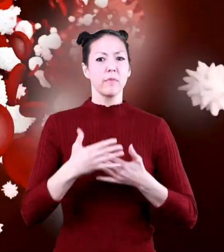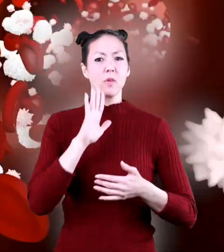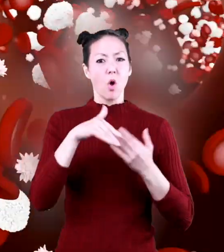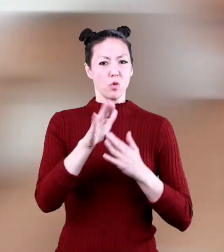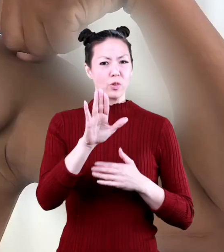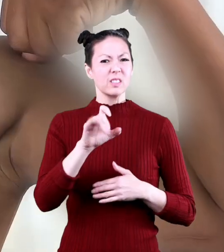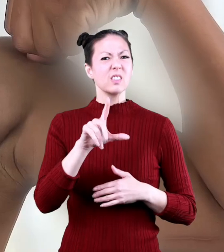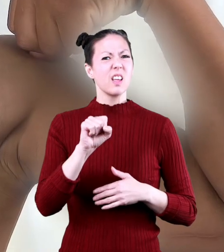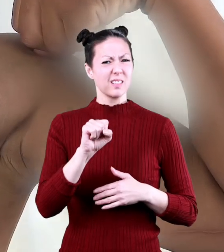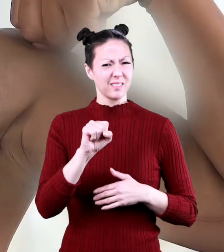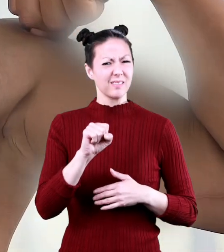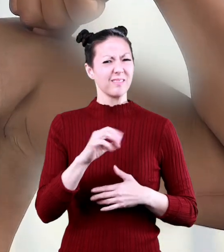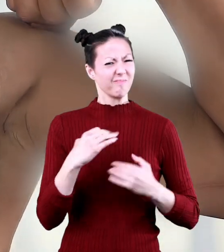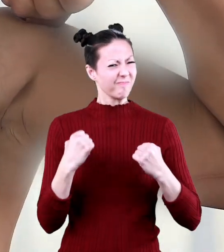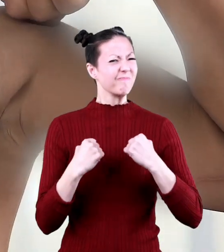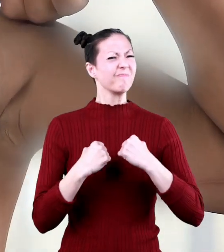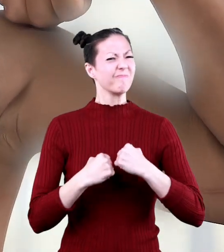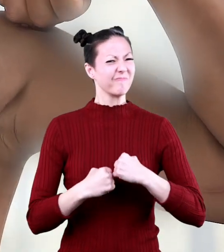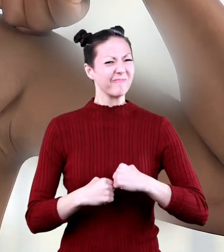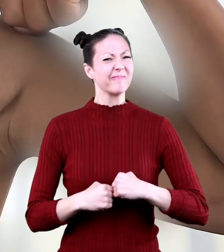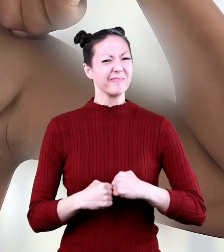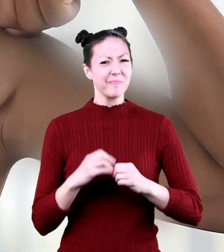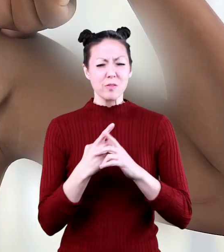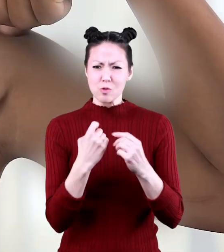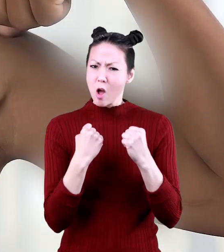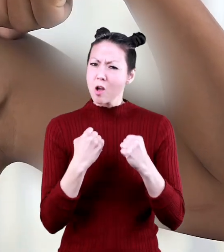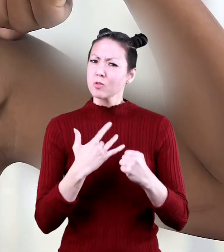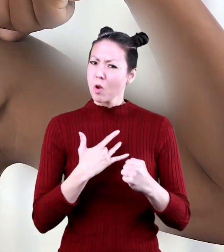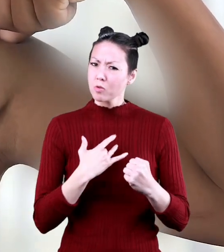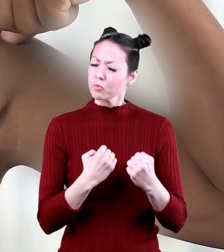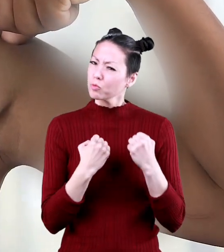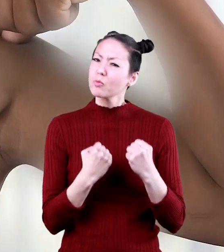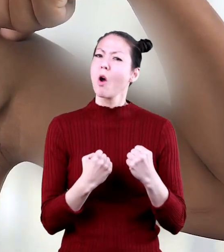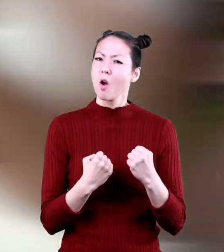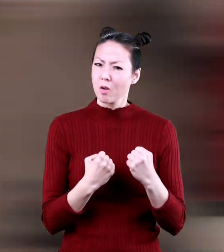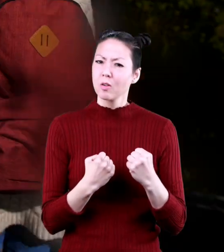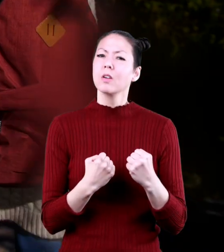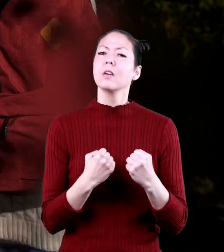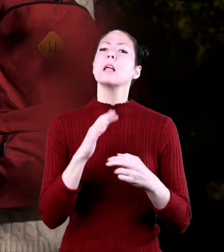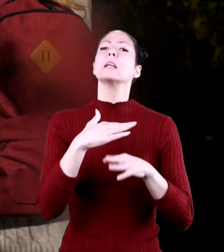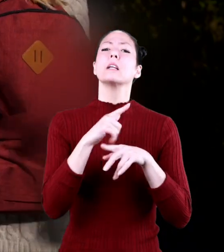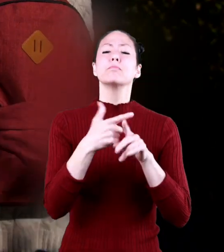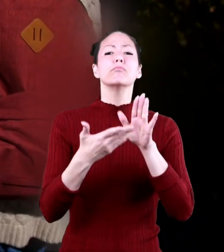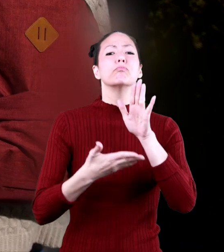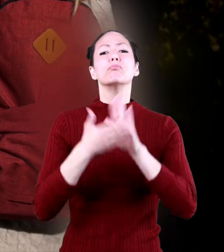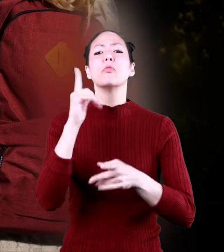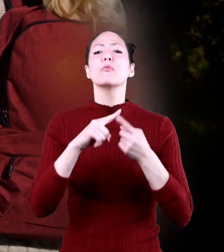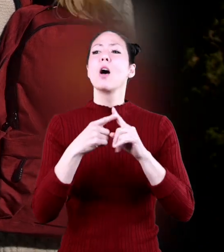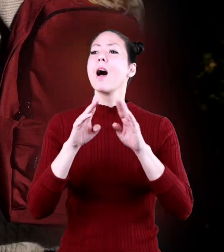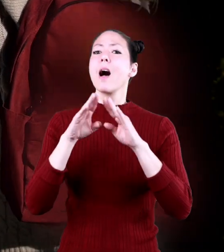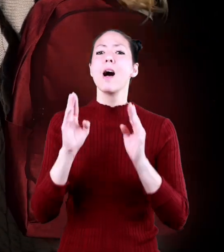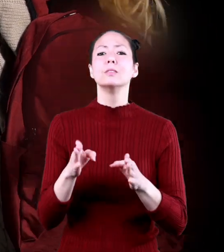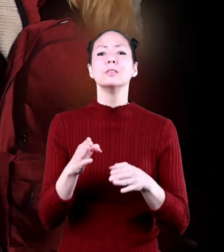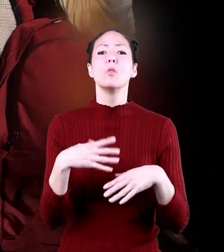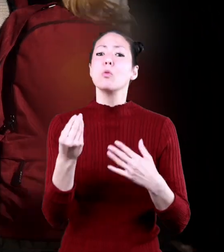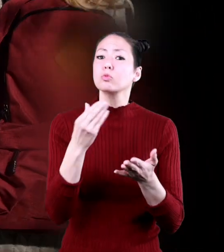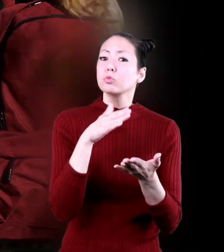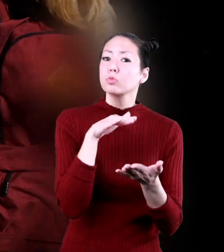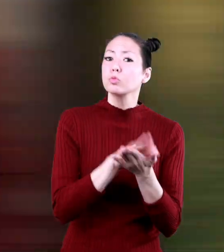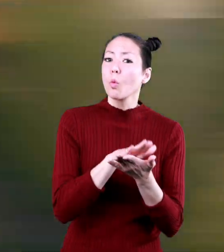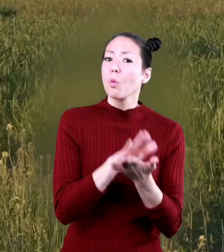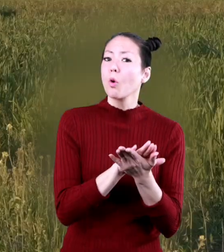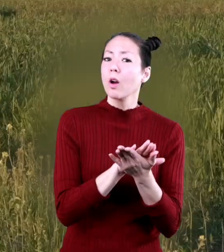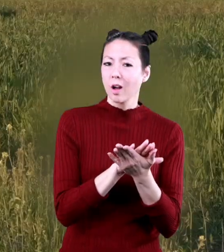of your cells the coolest part you can help make your heart stronger so the next time you go to a friend's house or to